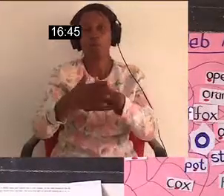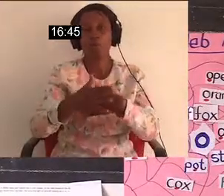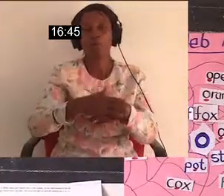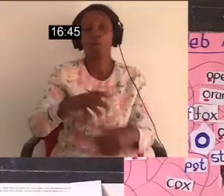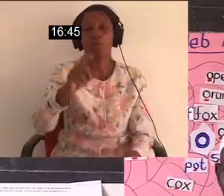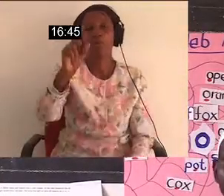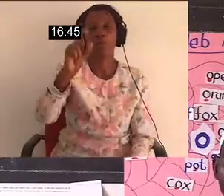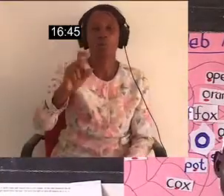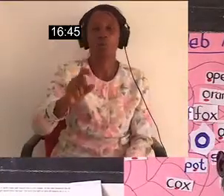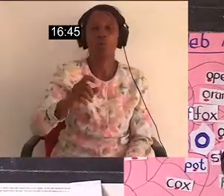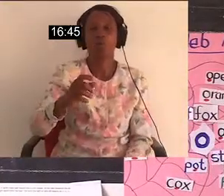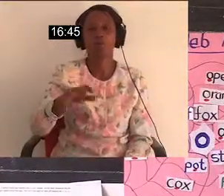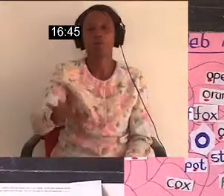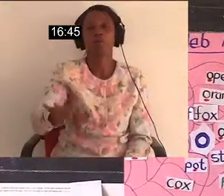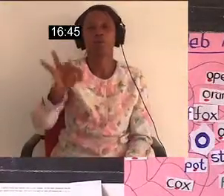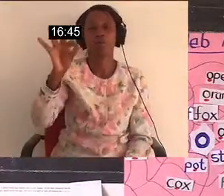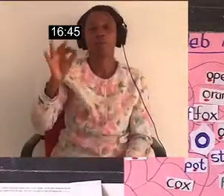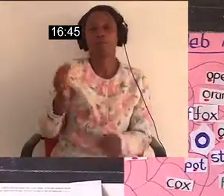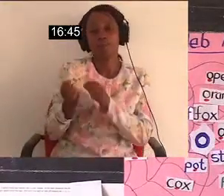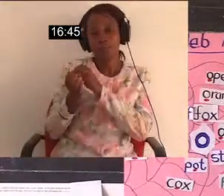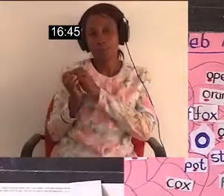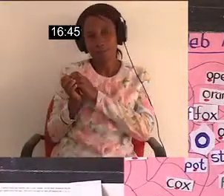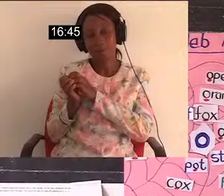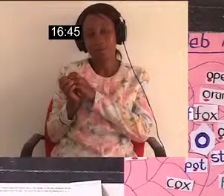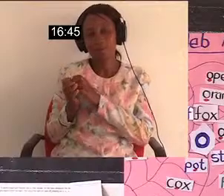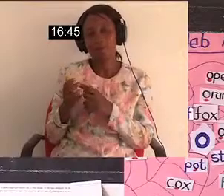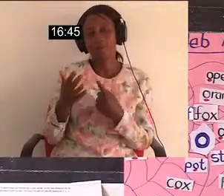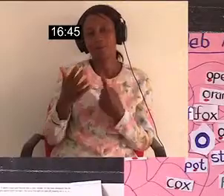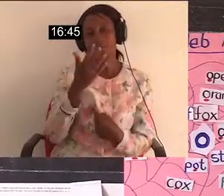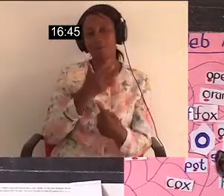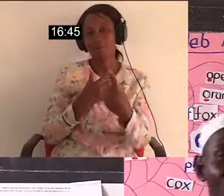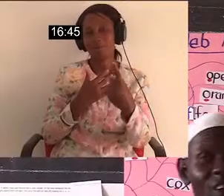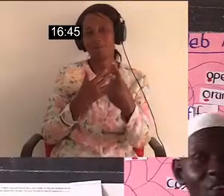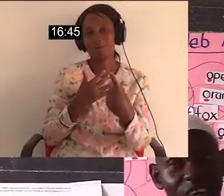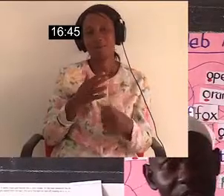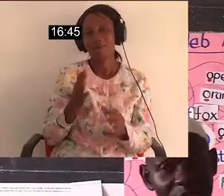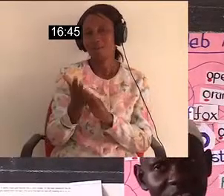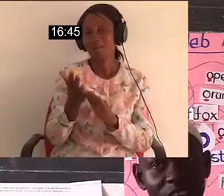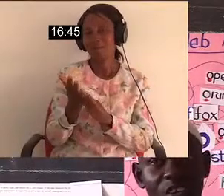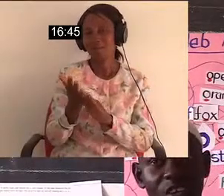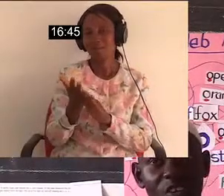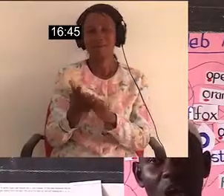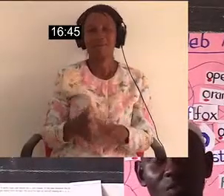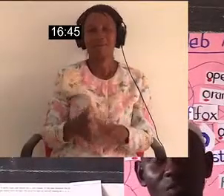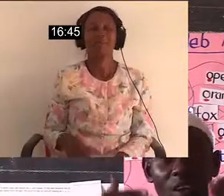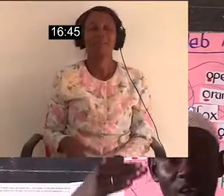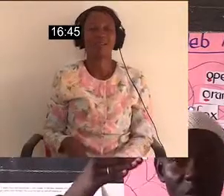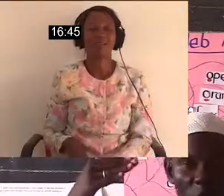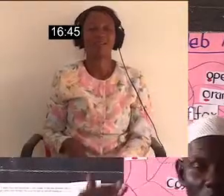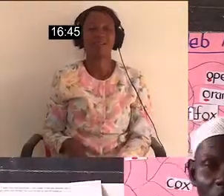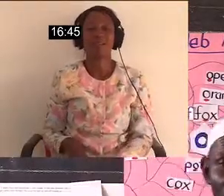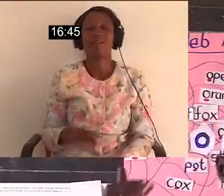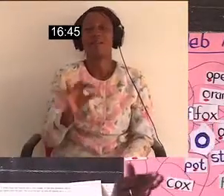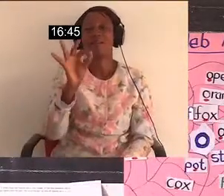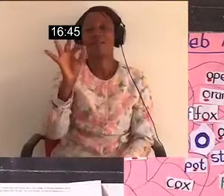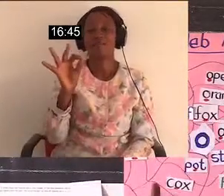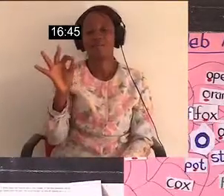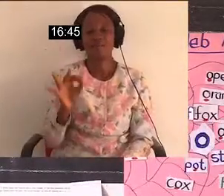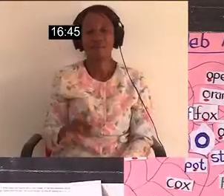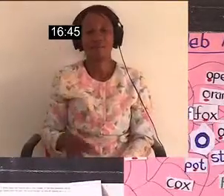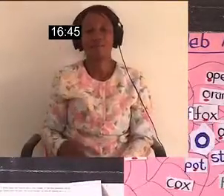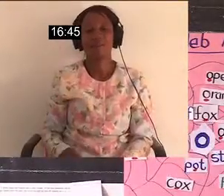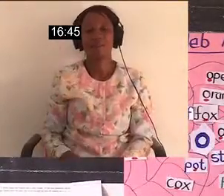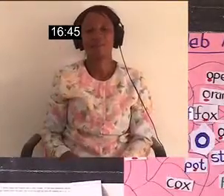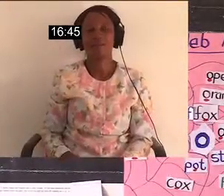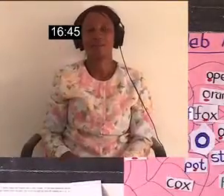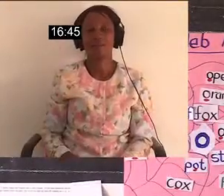you get, the safer you are, the more independent you are, and that means you have a very,